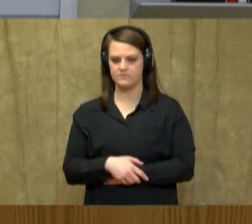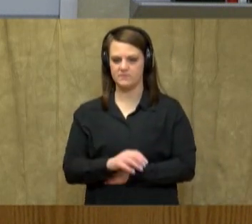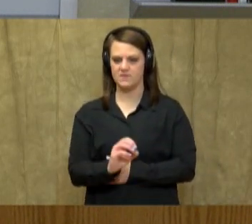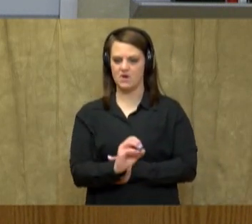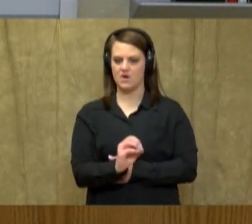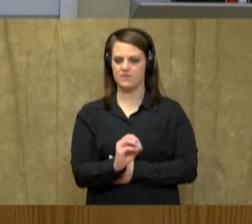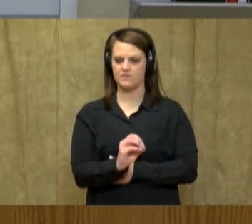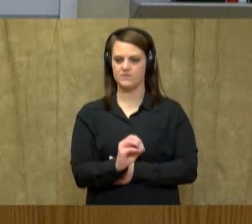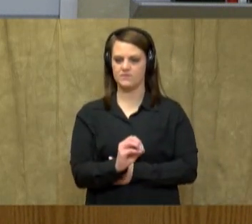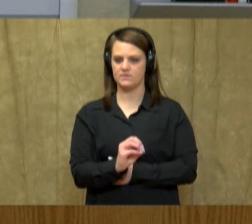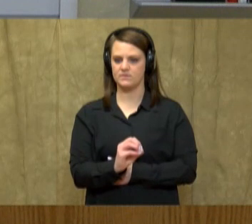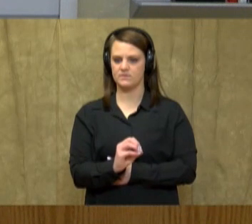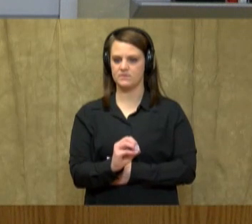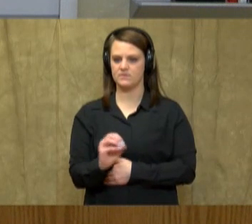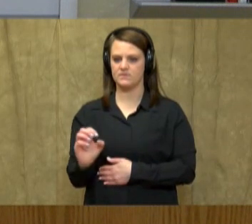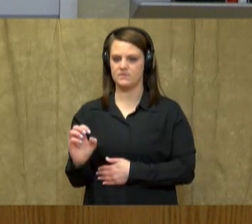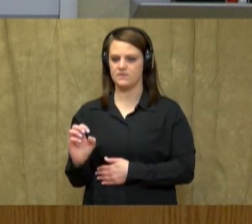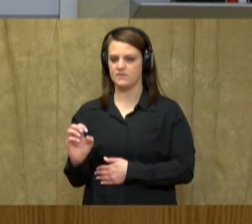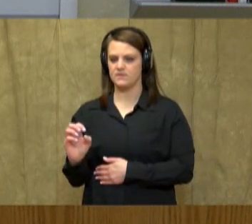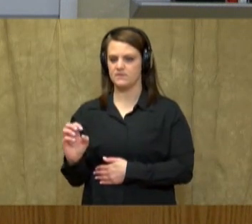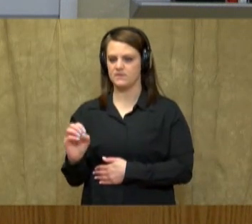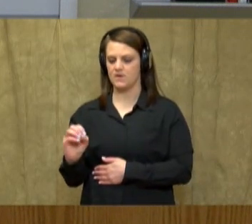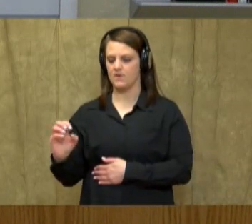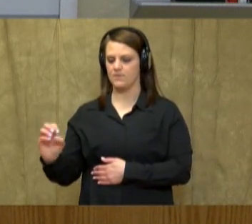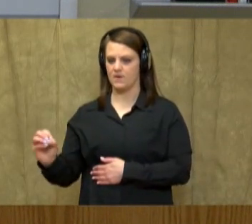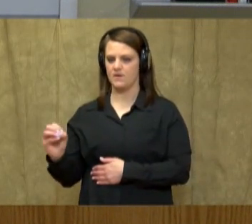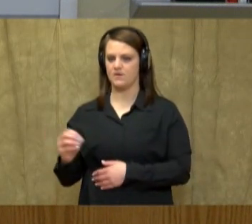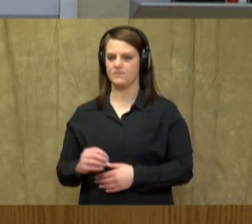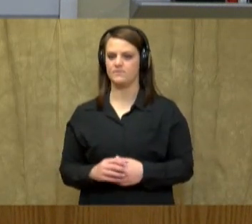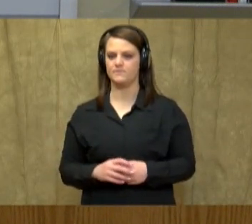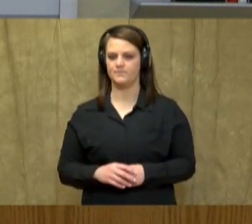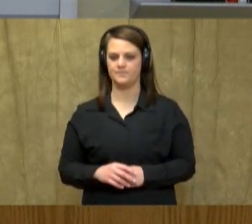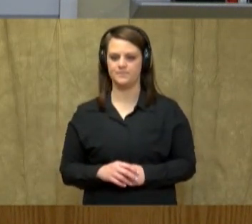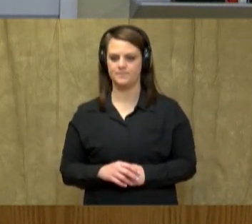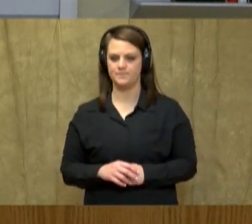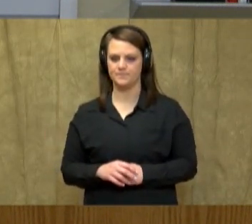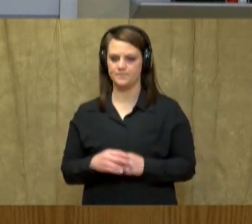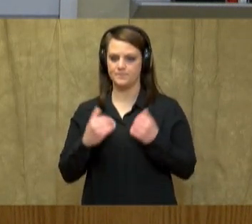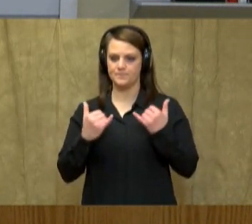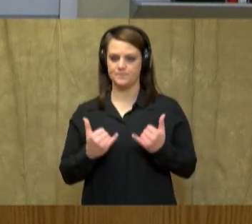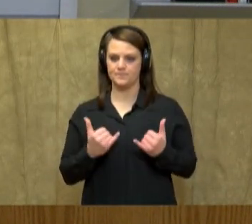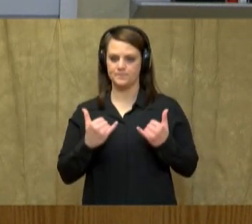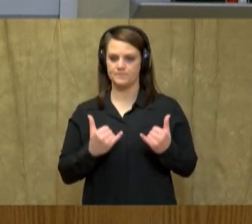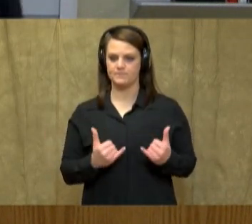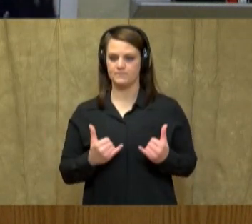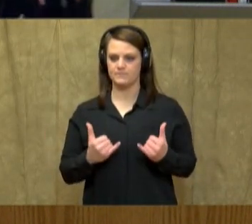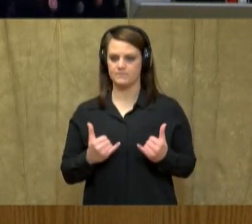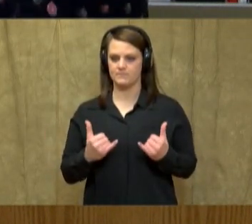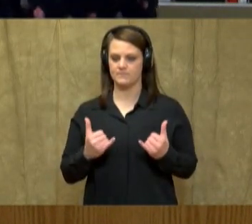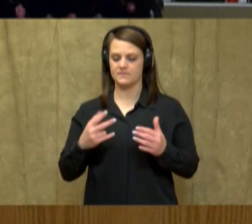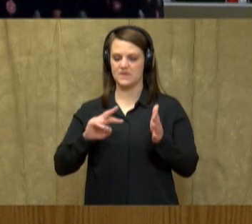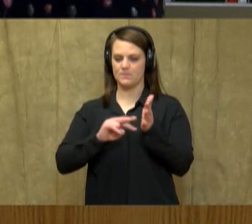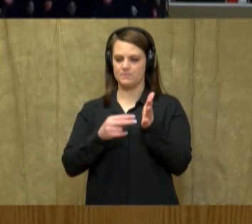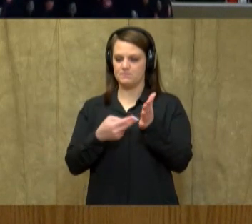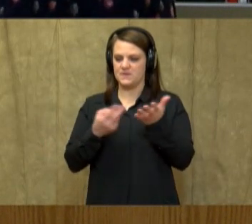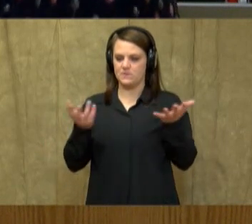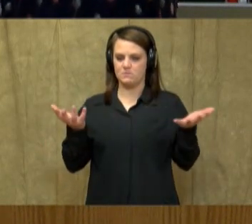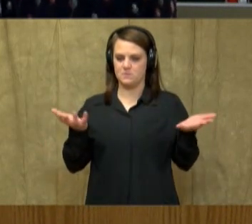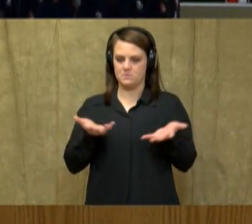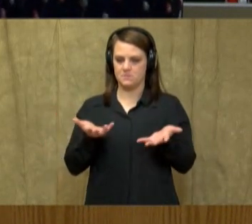And if you are O, you are OO. Now, what this means